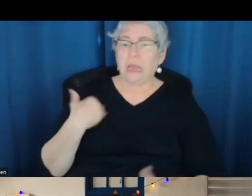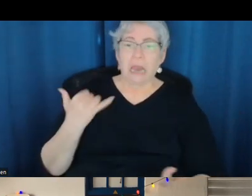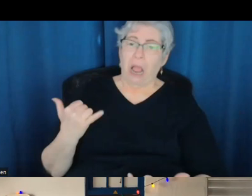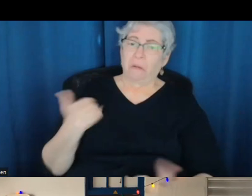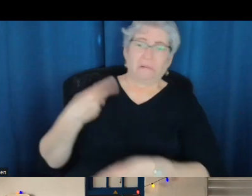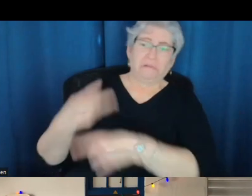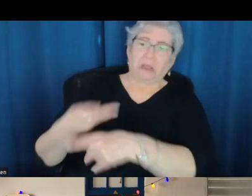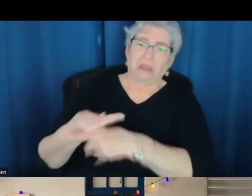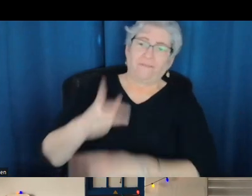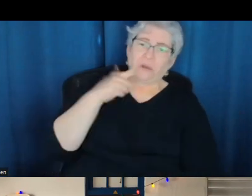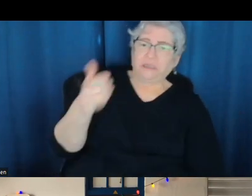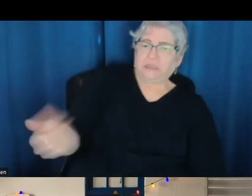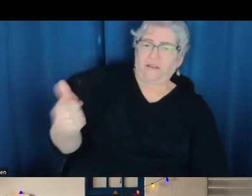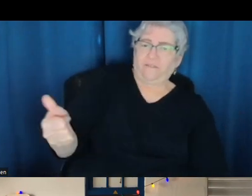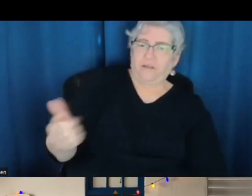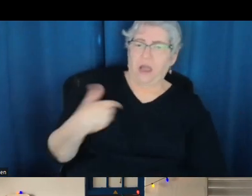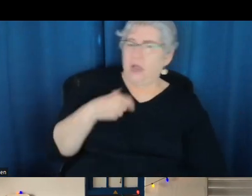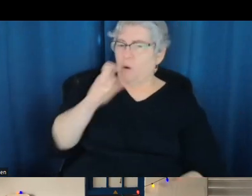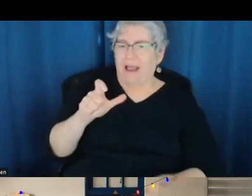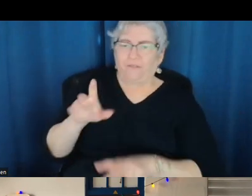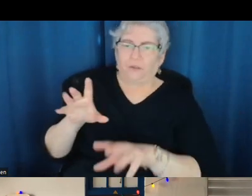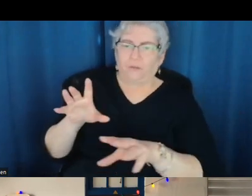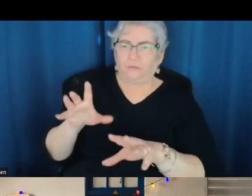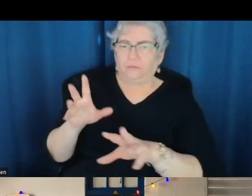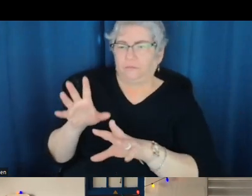where it maintains itself?